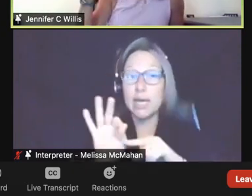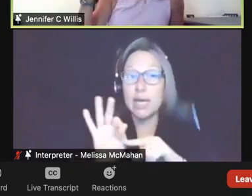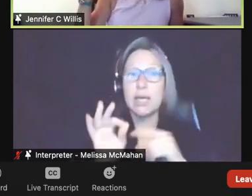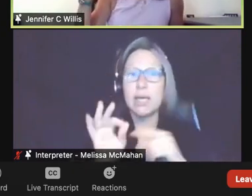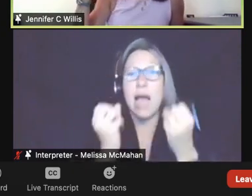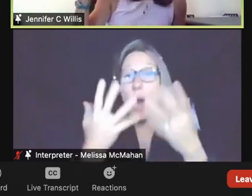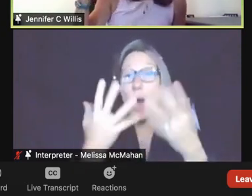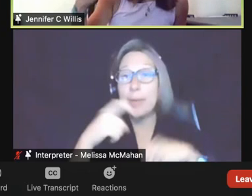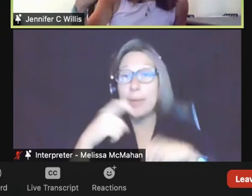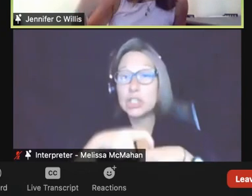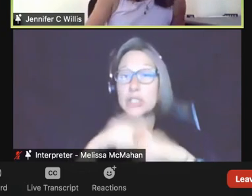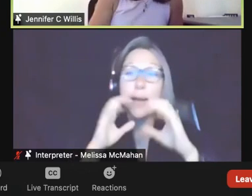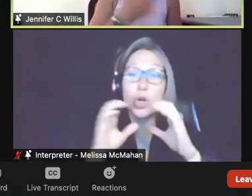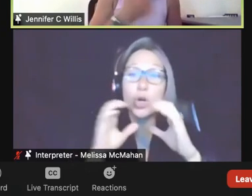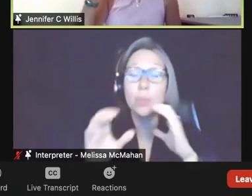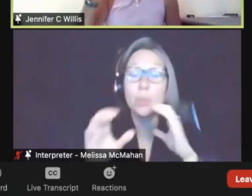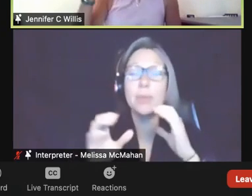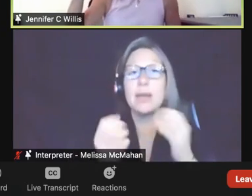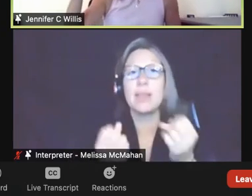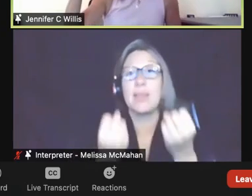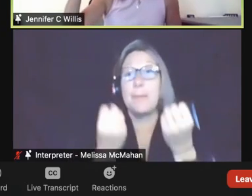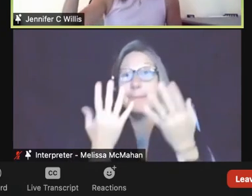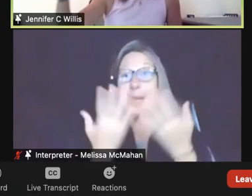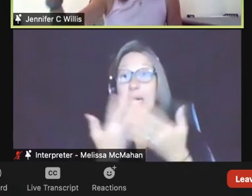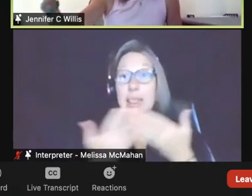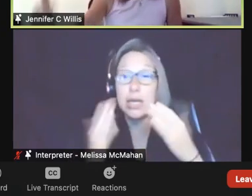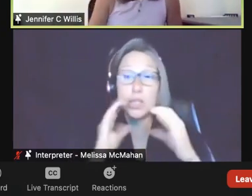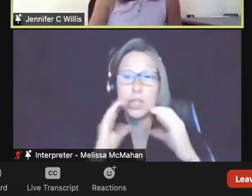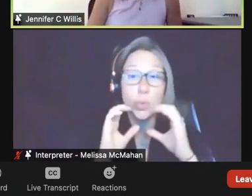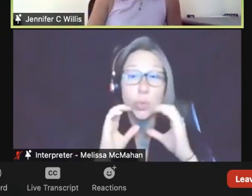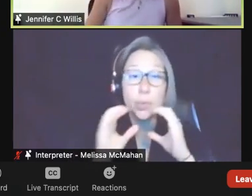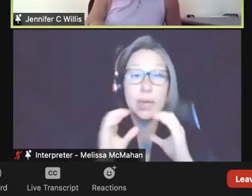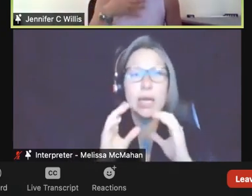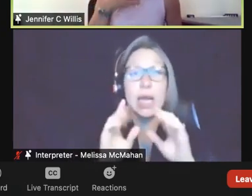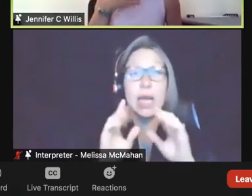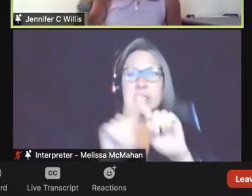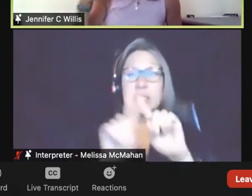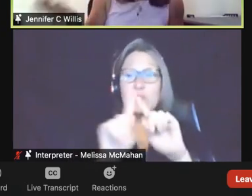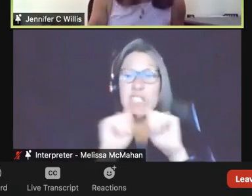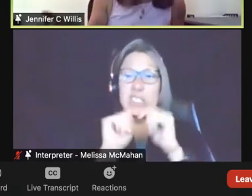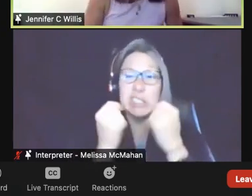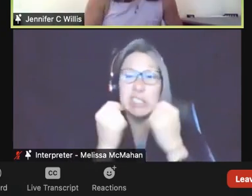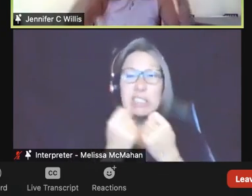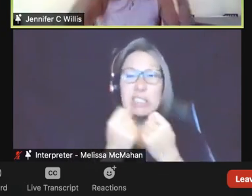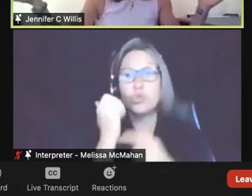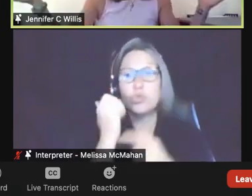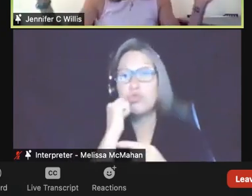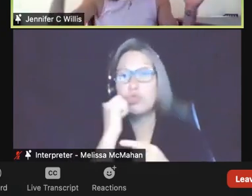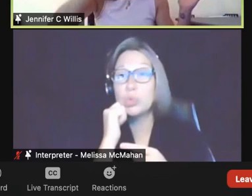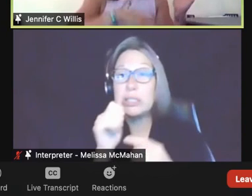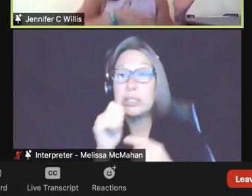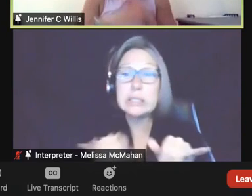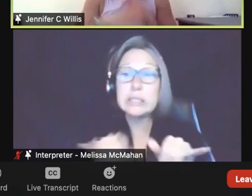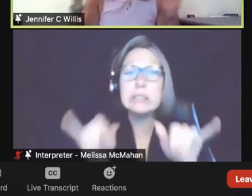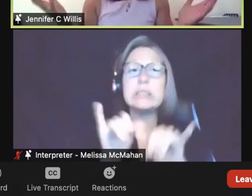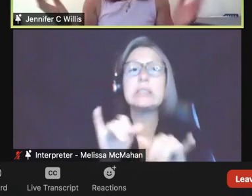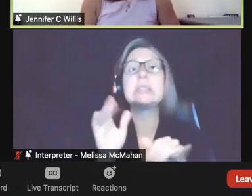communicating, the number of things that they're communicating about, the number of routines where the communication is happening, the number of partners that they communicate, you